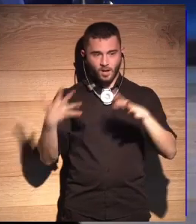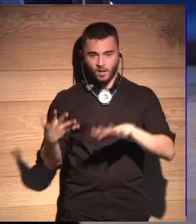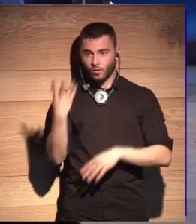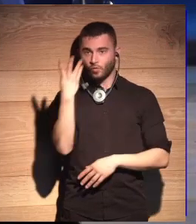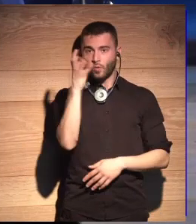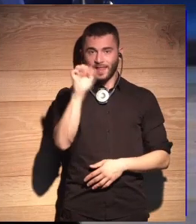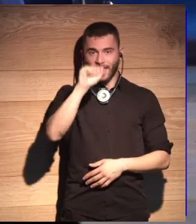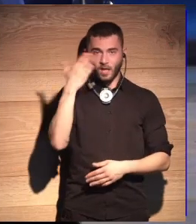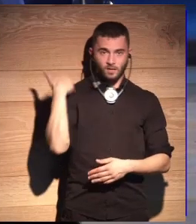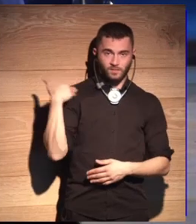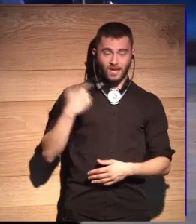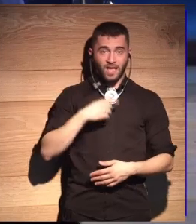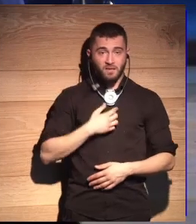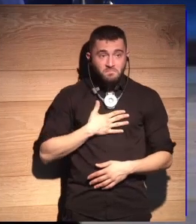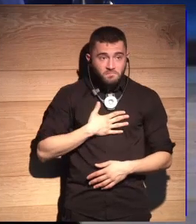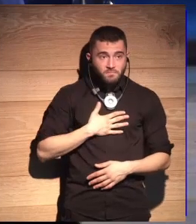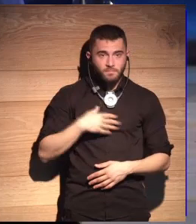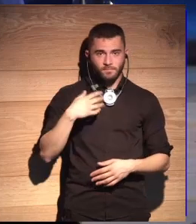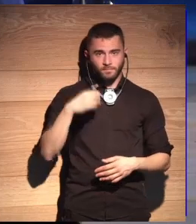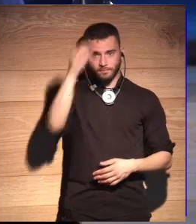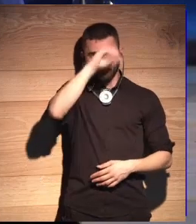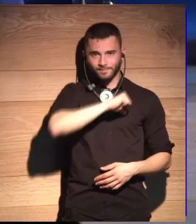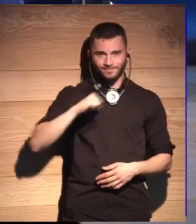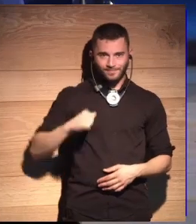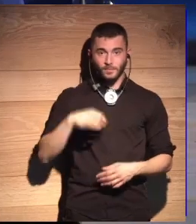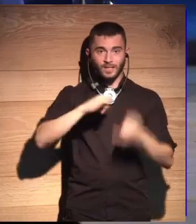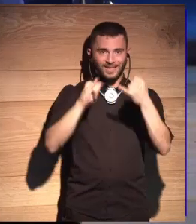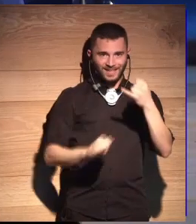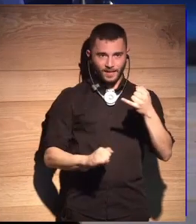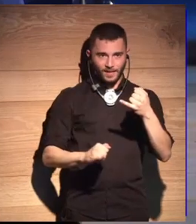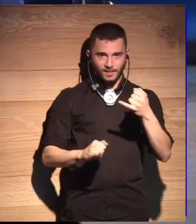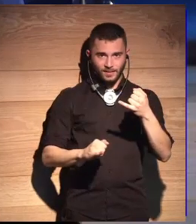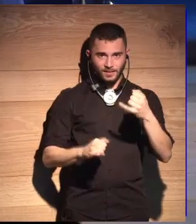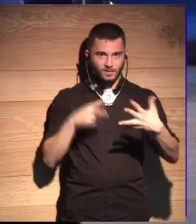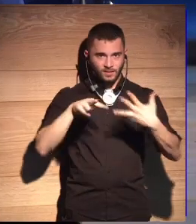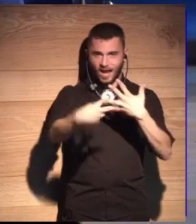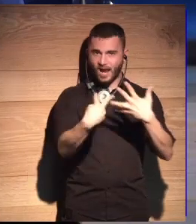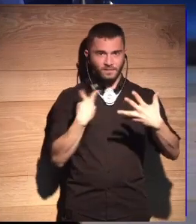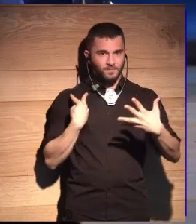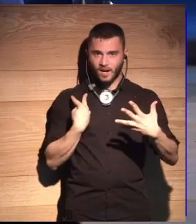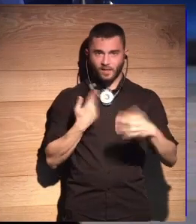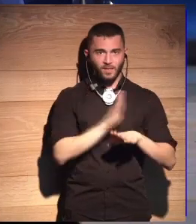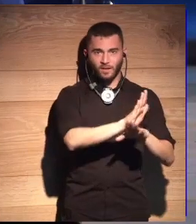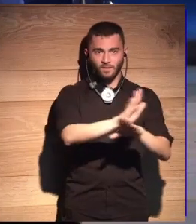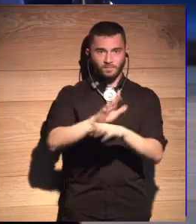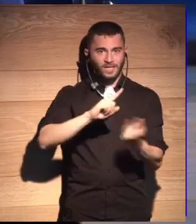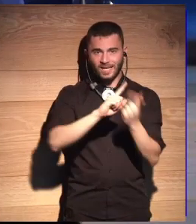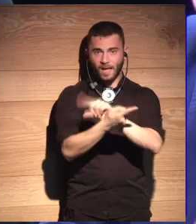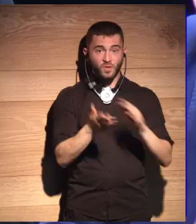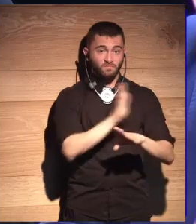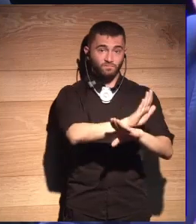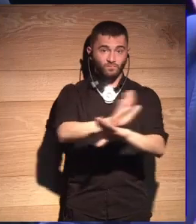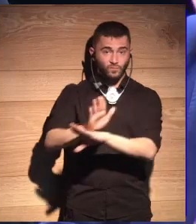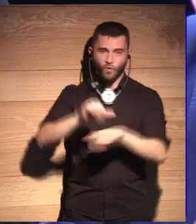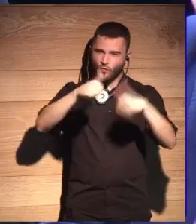is intrinsical to the transformations that took place in the last 40 years. The economic crisis has just unveiled those structural changes